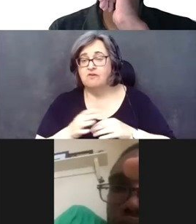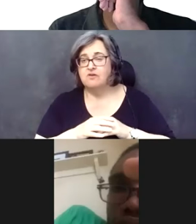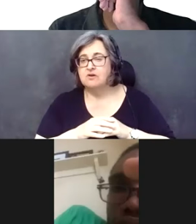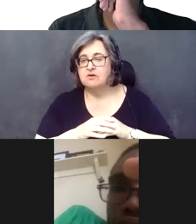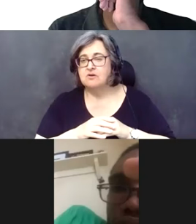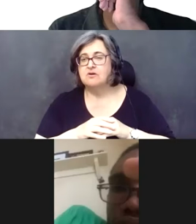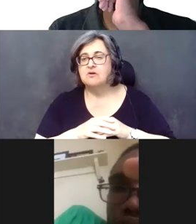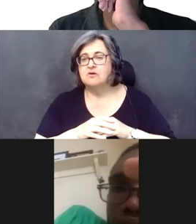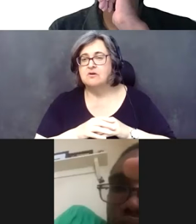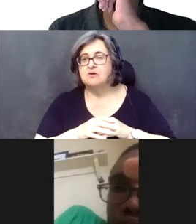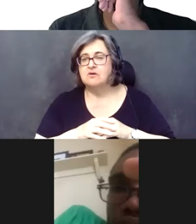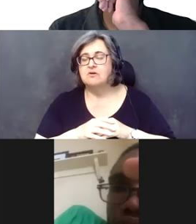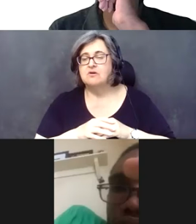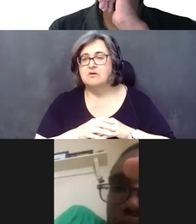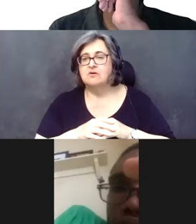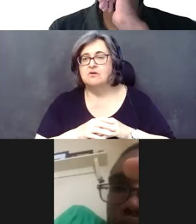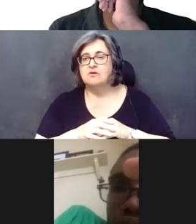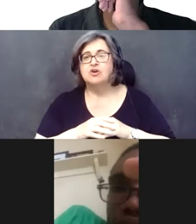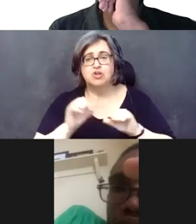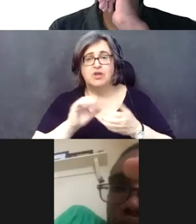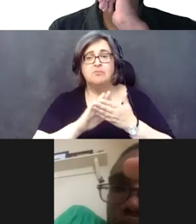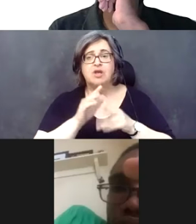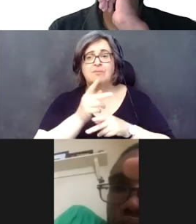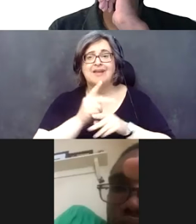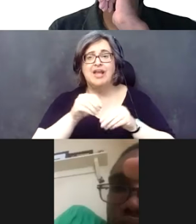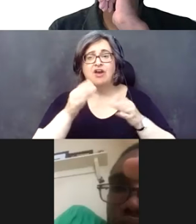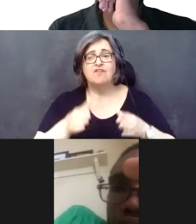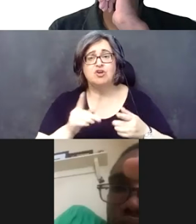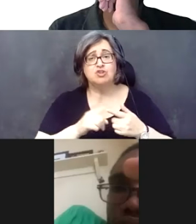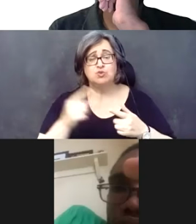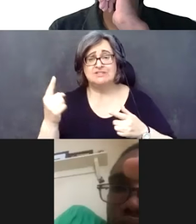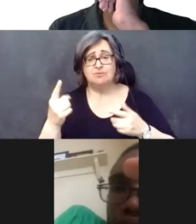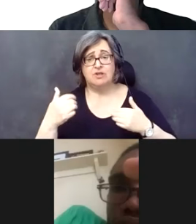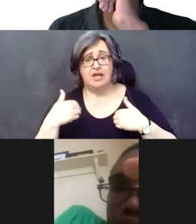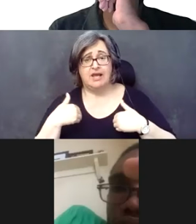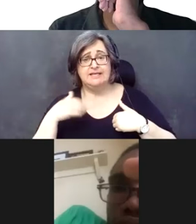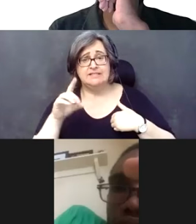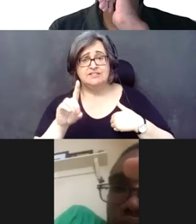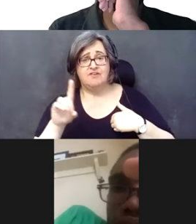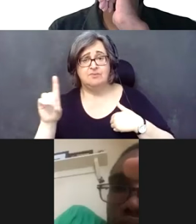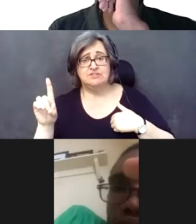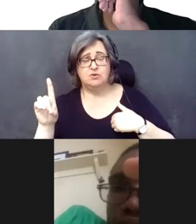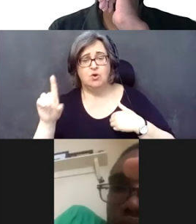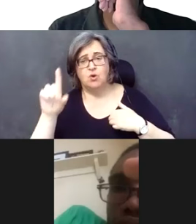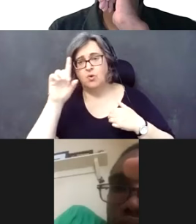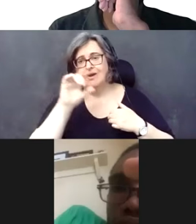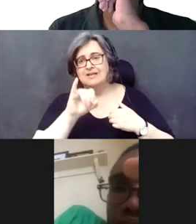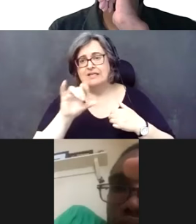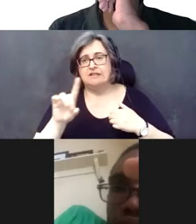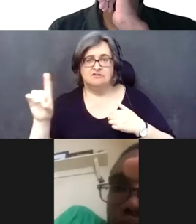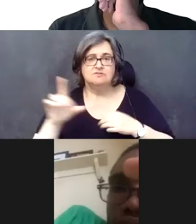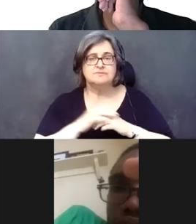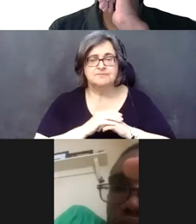and be a caregiver to somebody with a developmental or intellectual